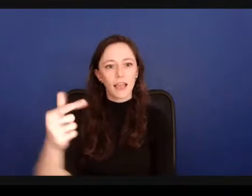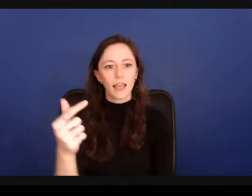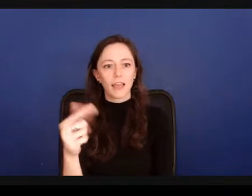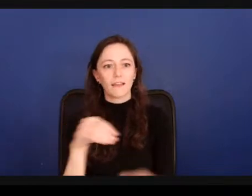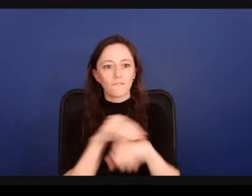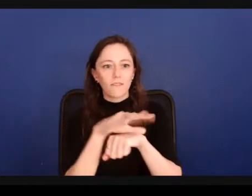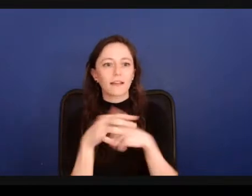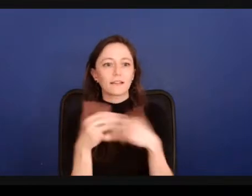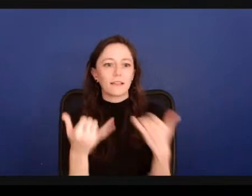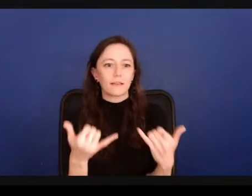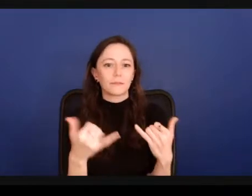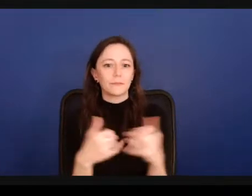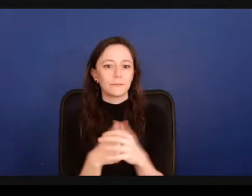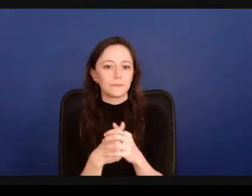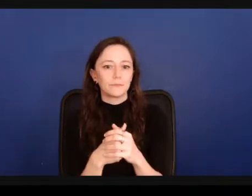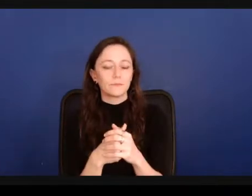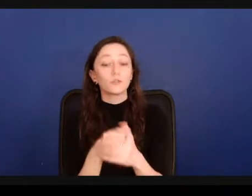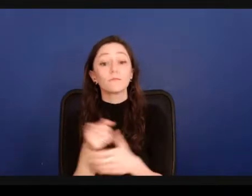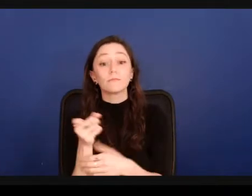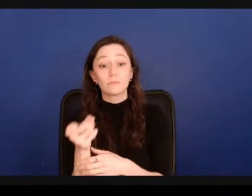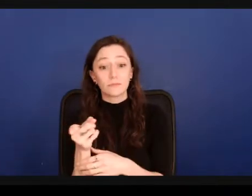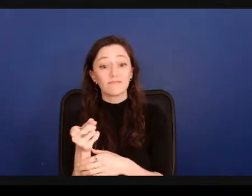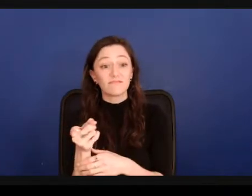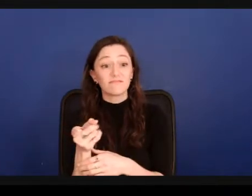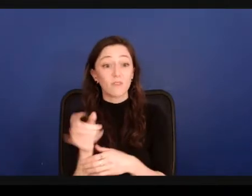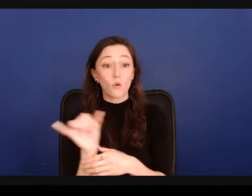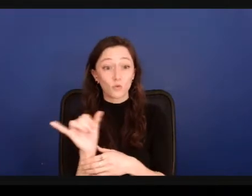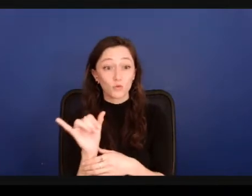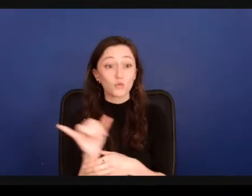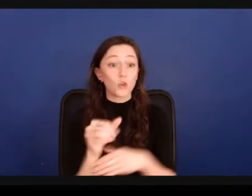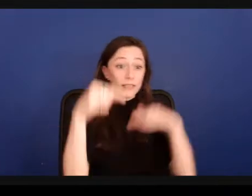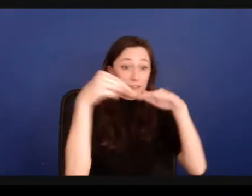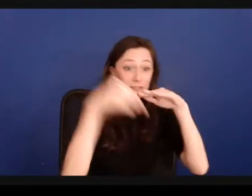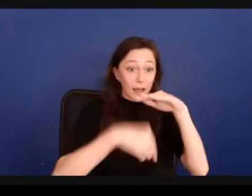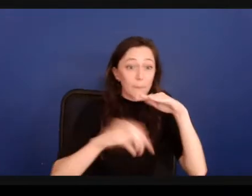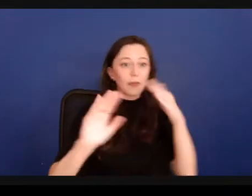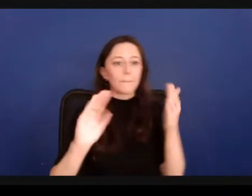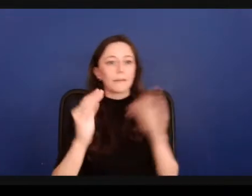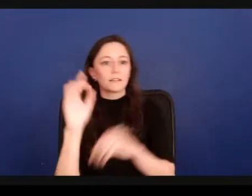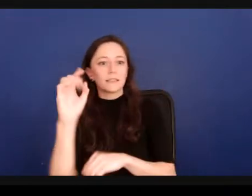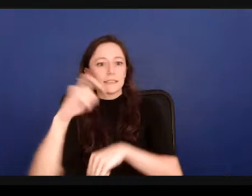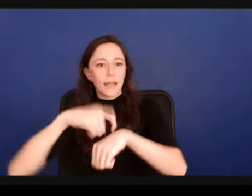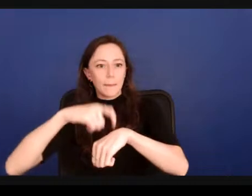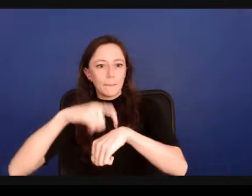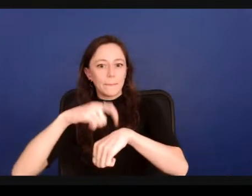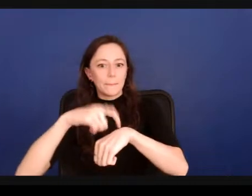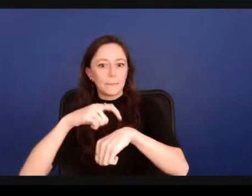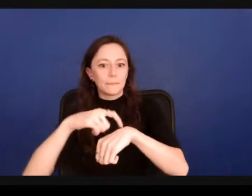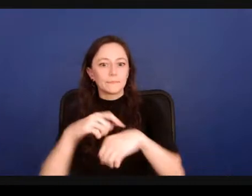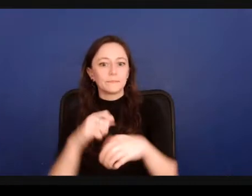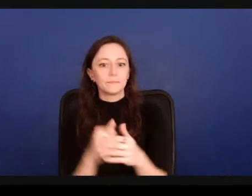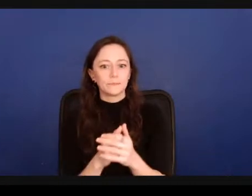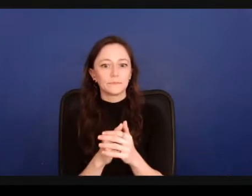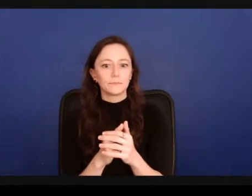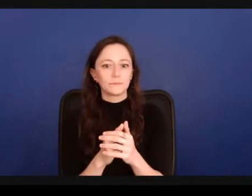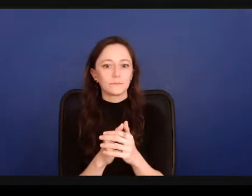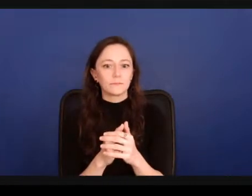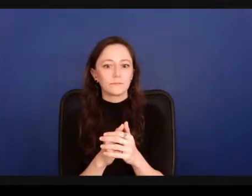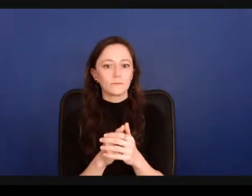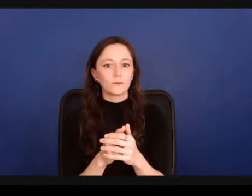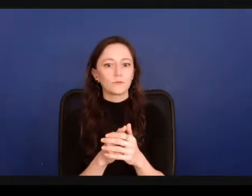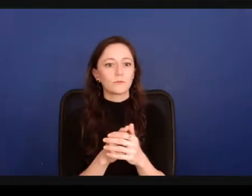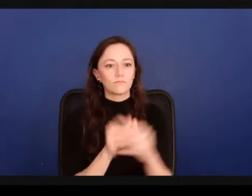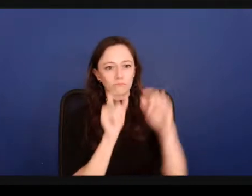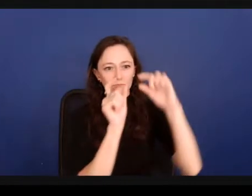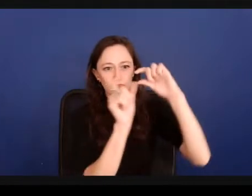is also depth versus time of this shallow segment. Right? So here's our 3 clear pulses